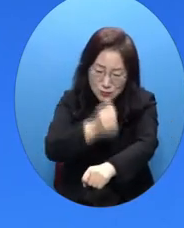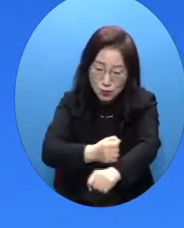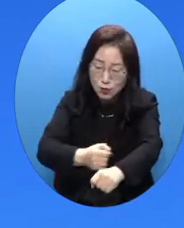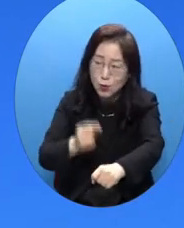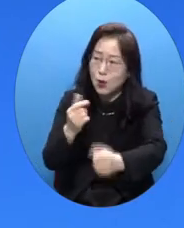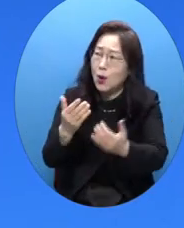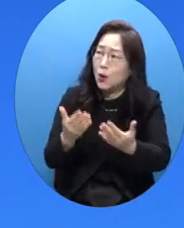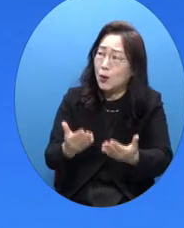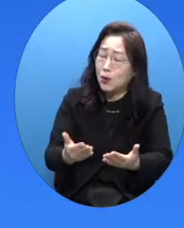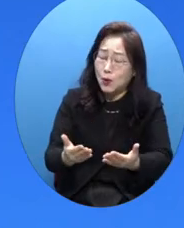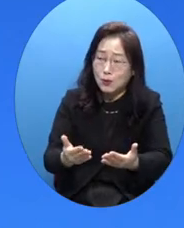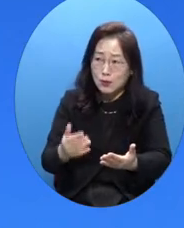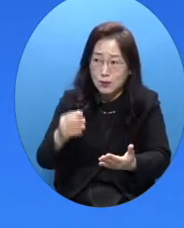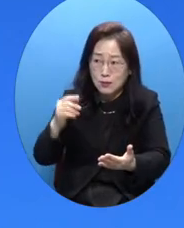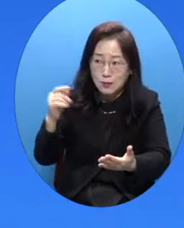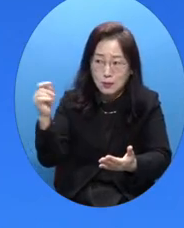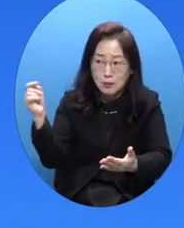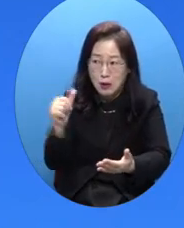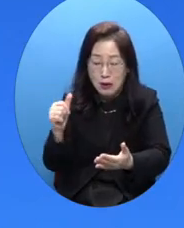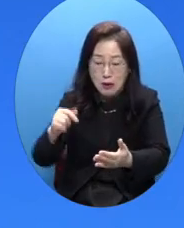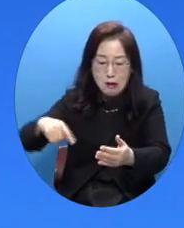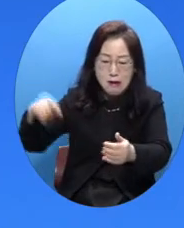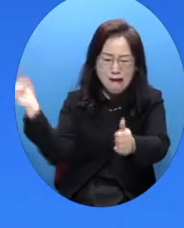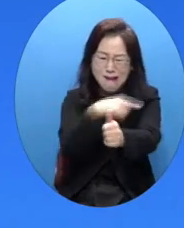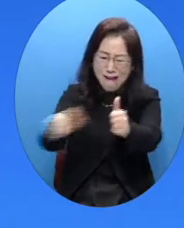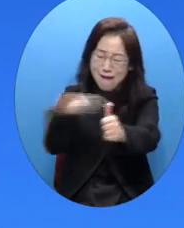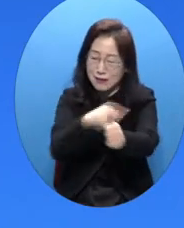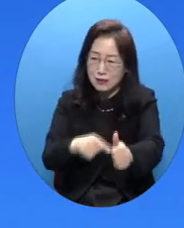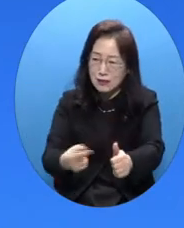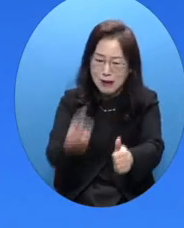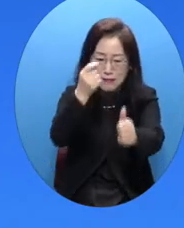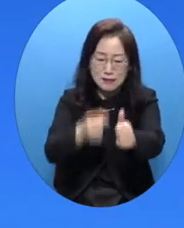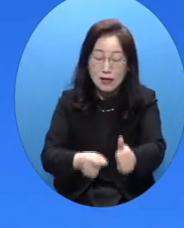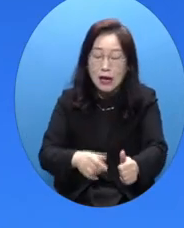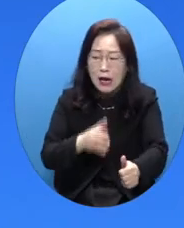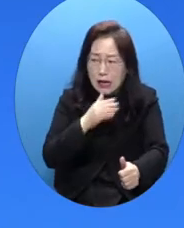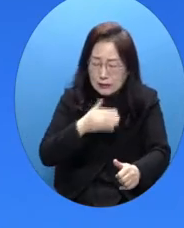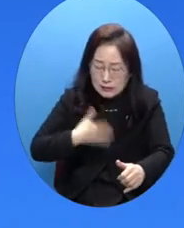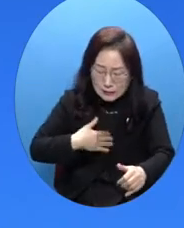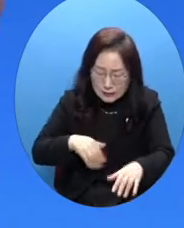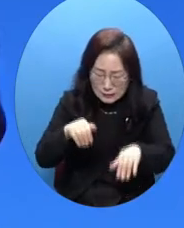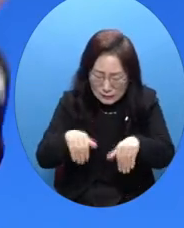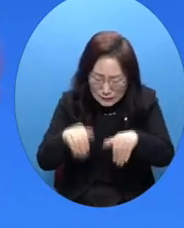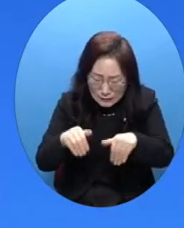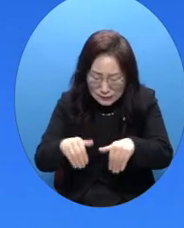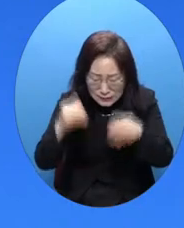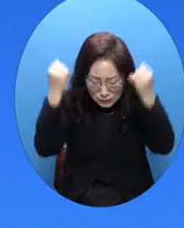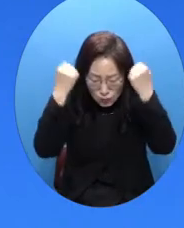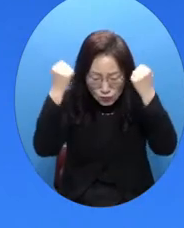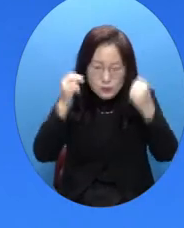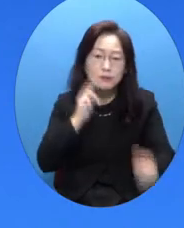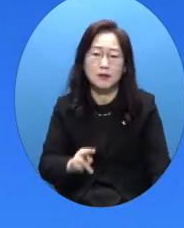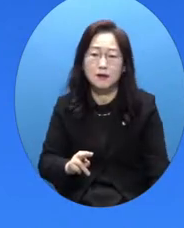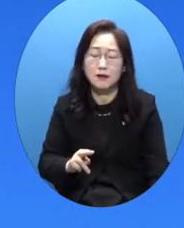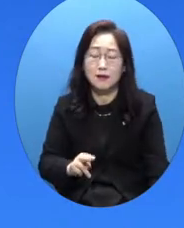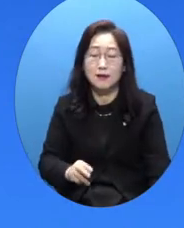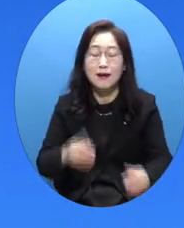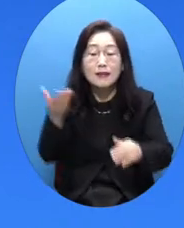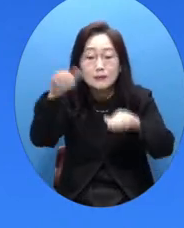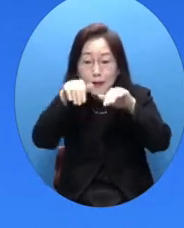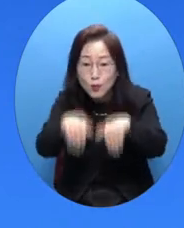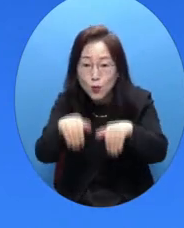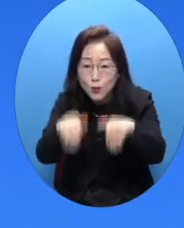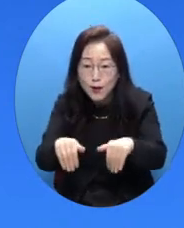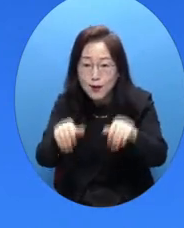hard work if they try to take a rest and their message with them even